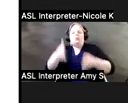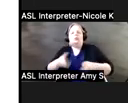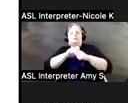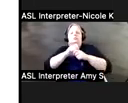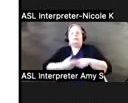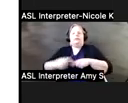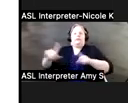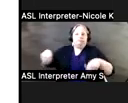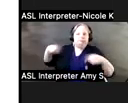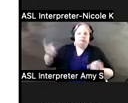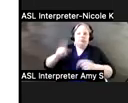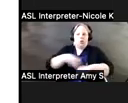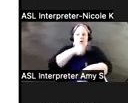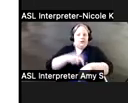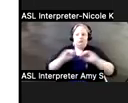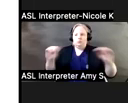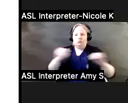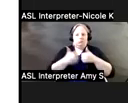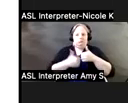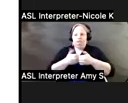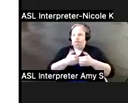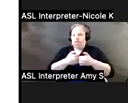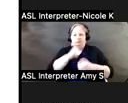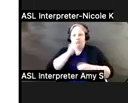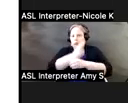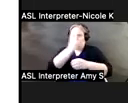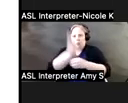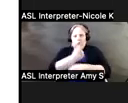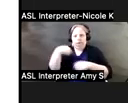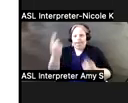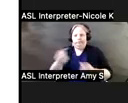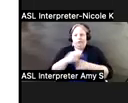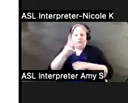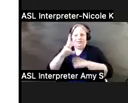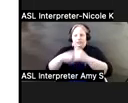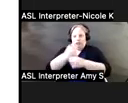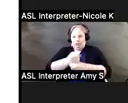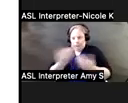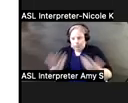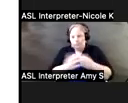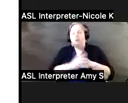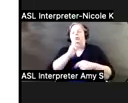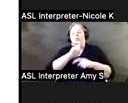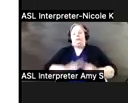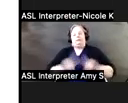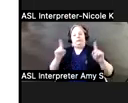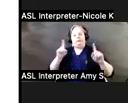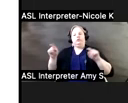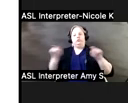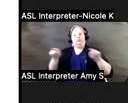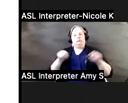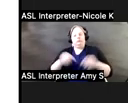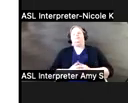hasn't gamed for a very long time and they haven't really been on a console or played video games for the last 6 years? So this is a really big distinction to